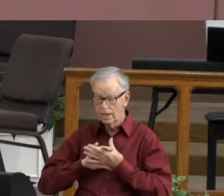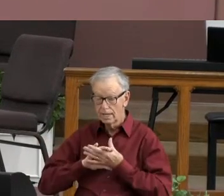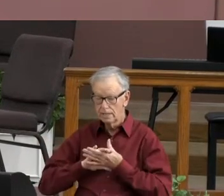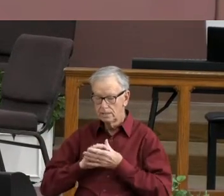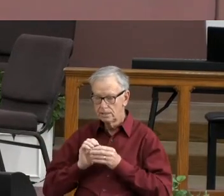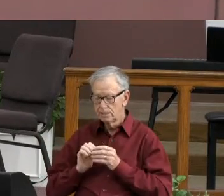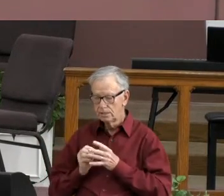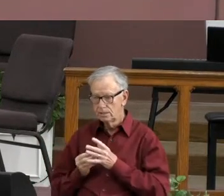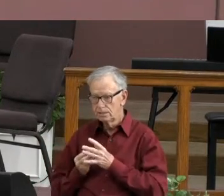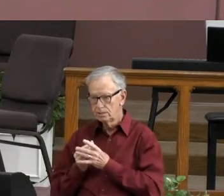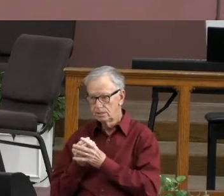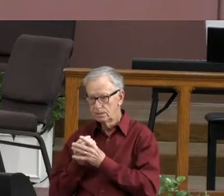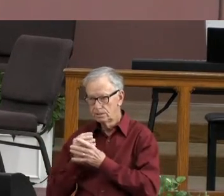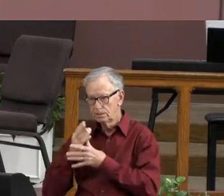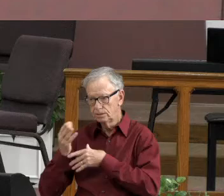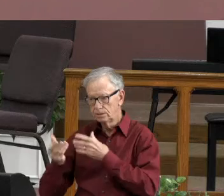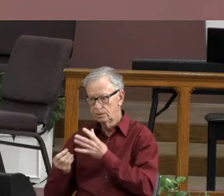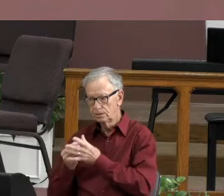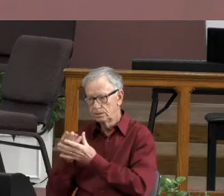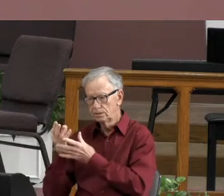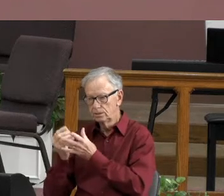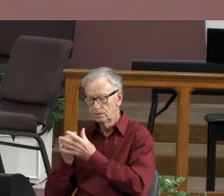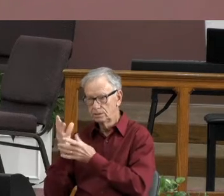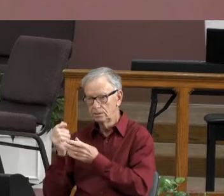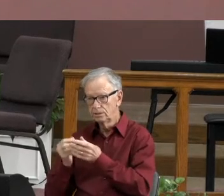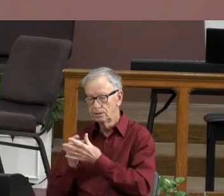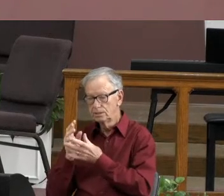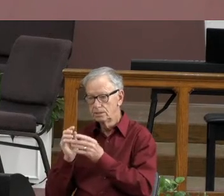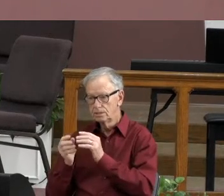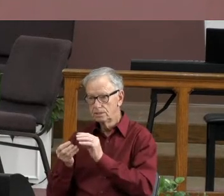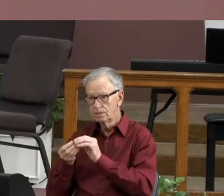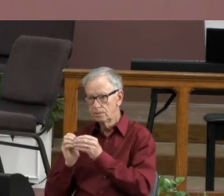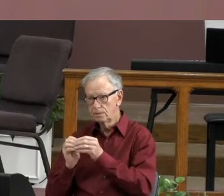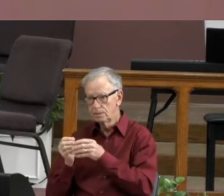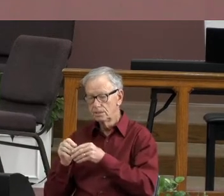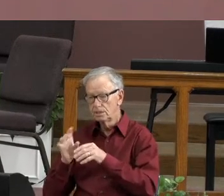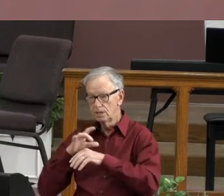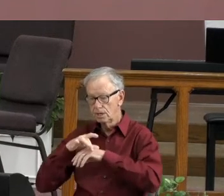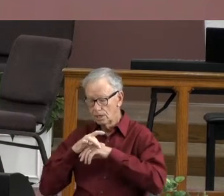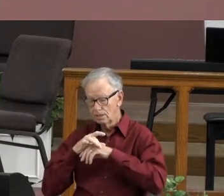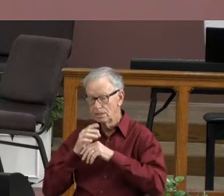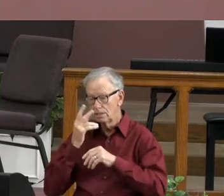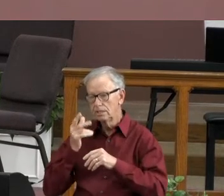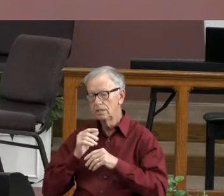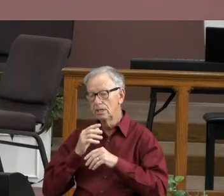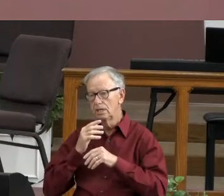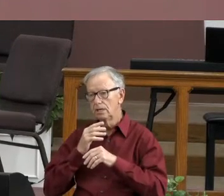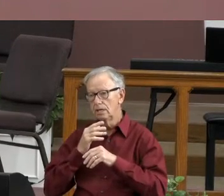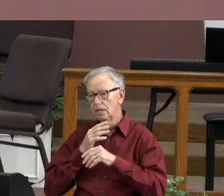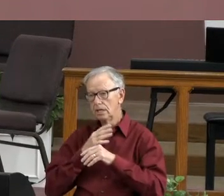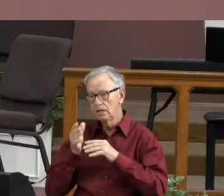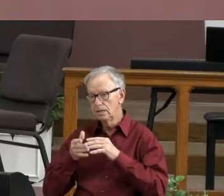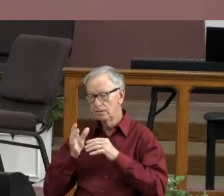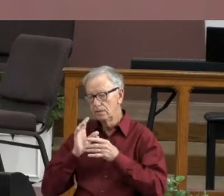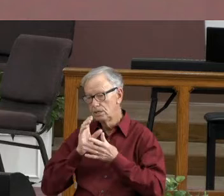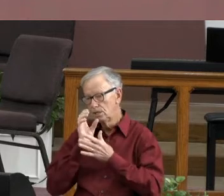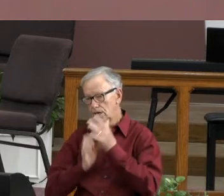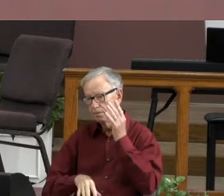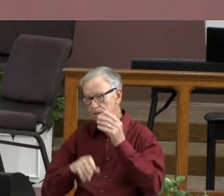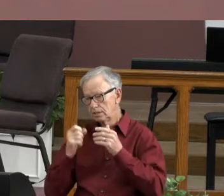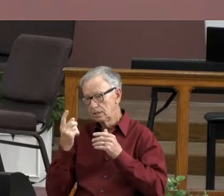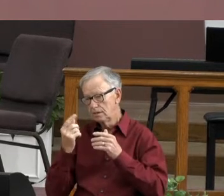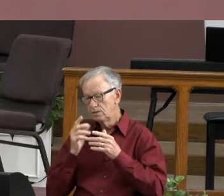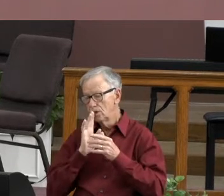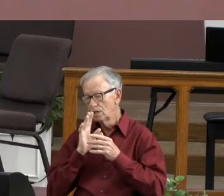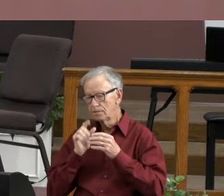replenishing the population of the earth. You'll see the rest of chapter 11 talks about the descendants